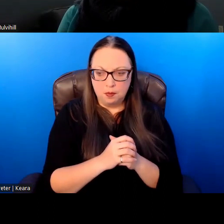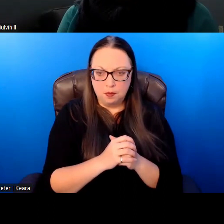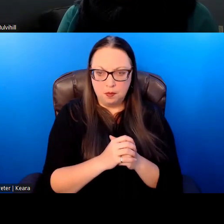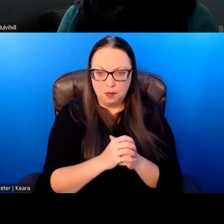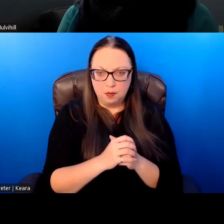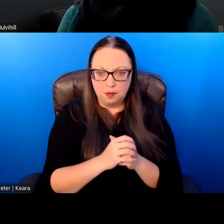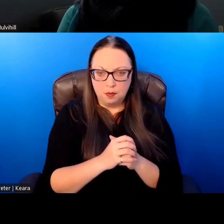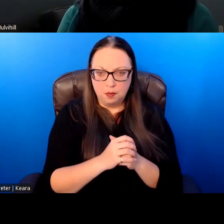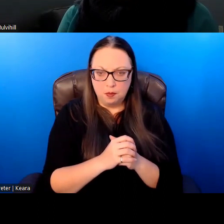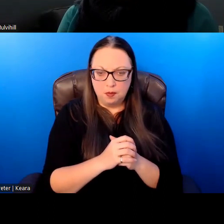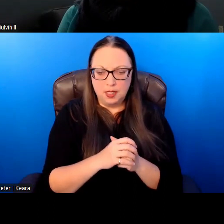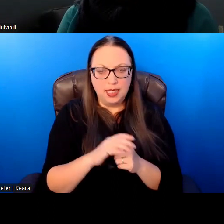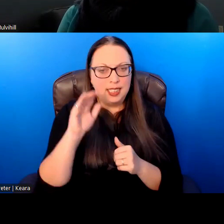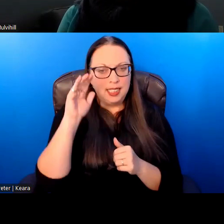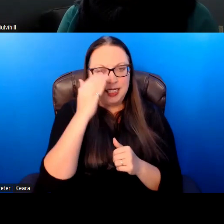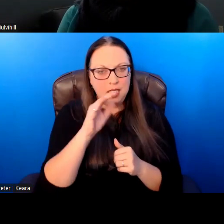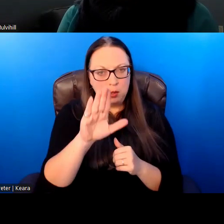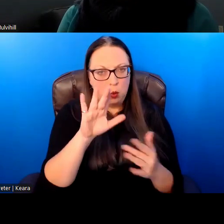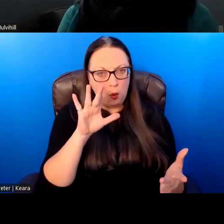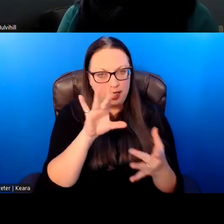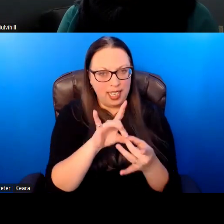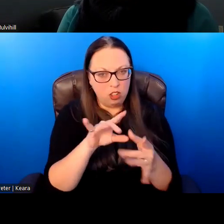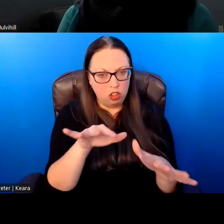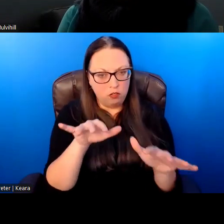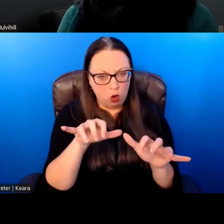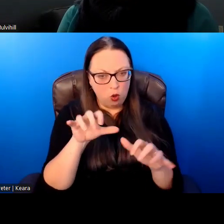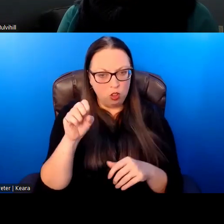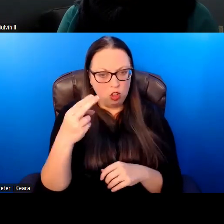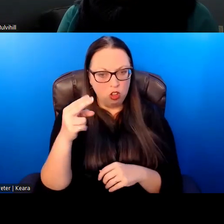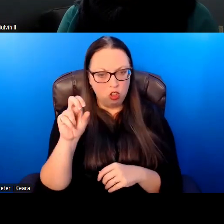And Shanna, I believe your connection may be frozen.